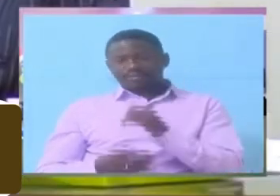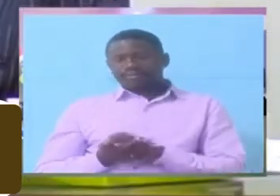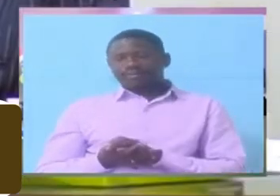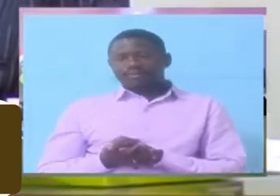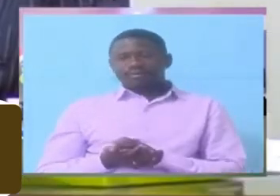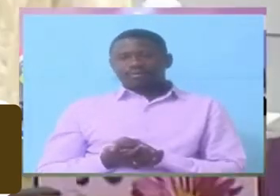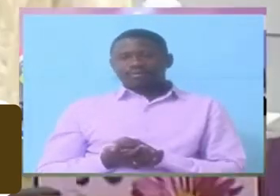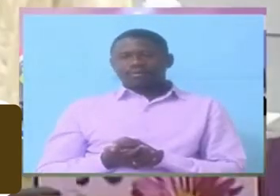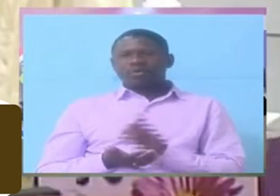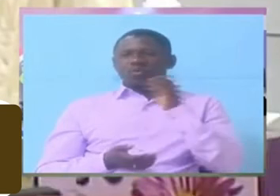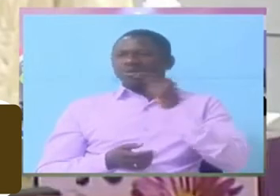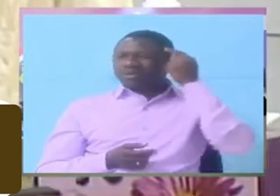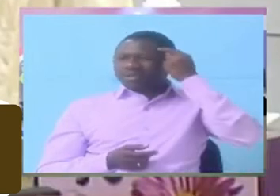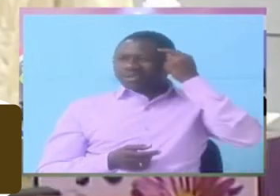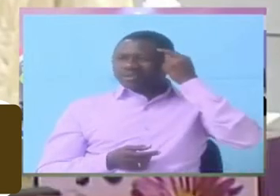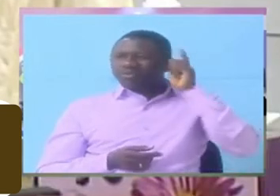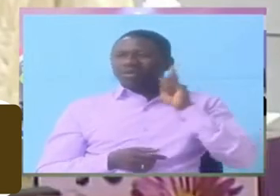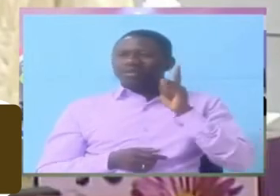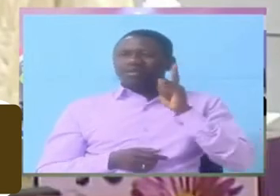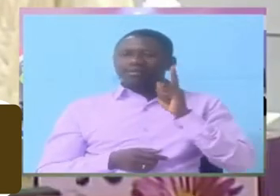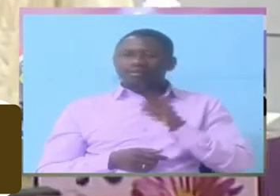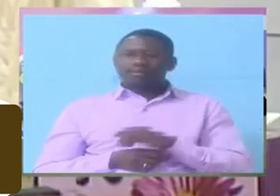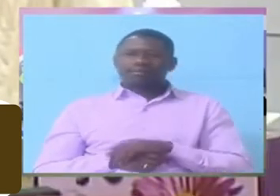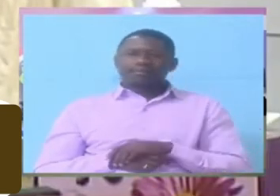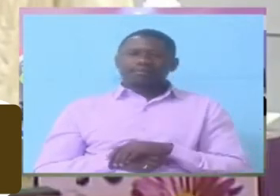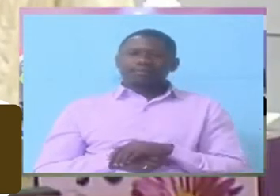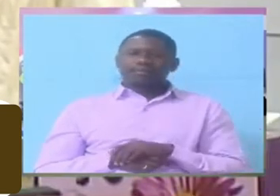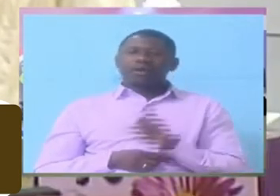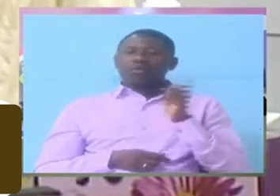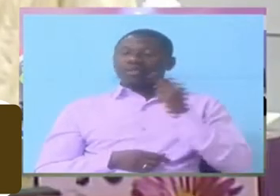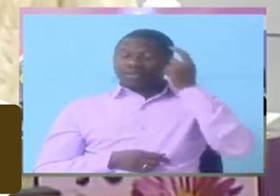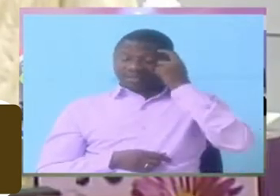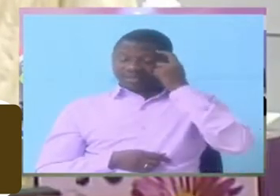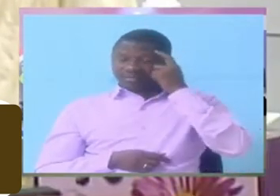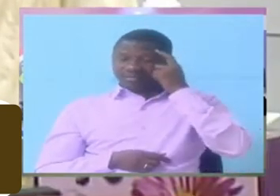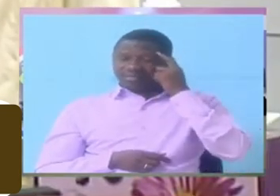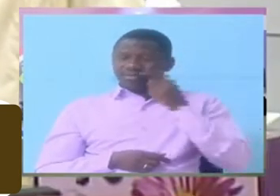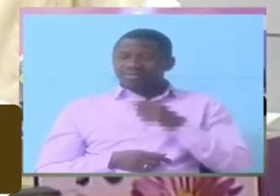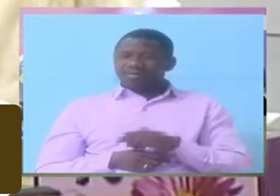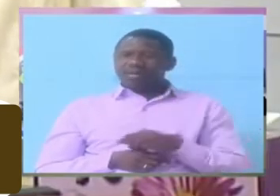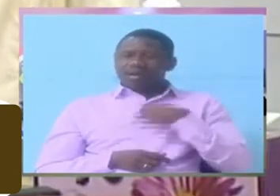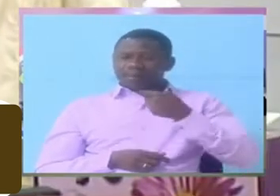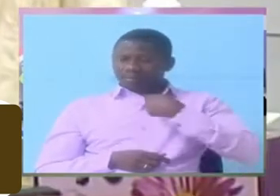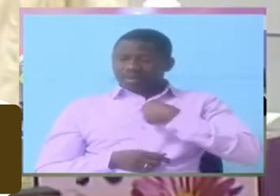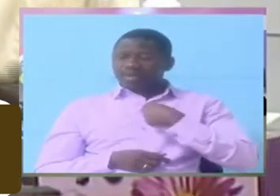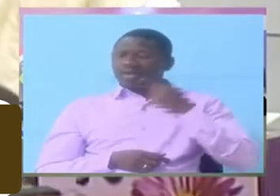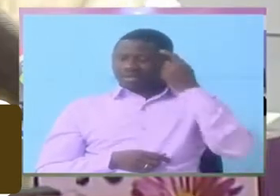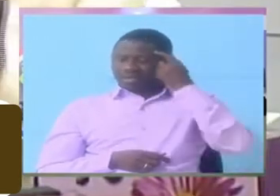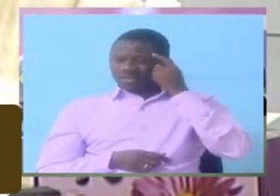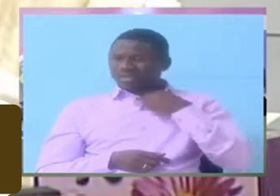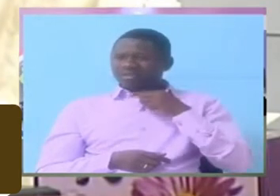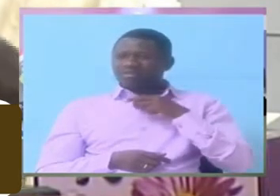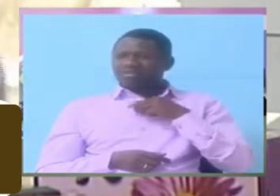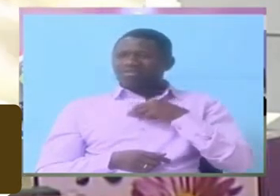your mind? Emone we sabat ndi sondo mogono koni. What raised my why are they for me? I think they are just